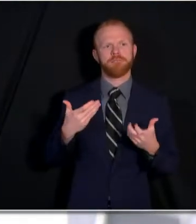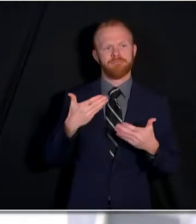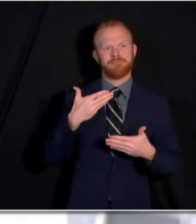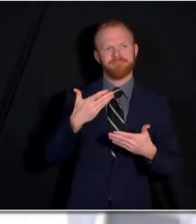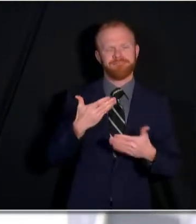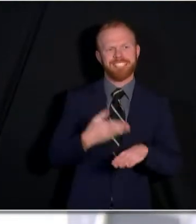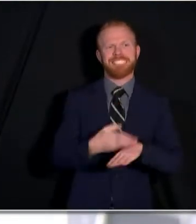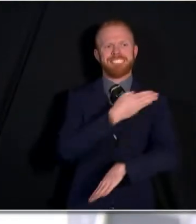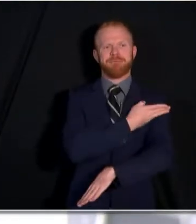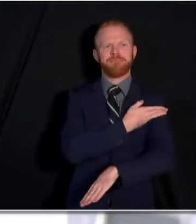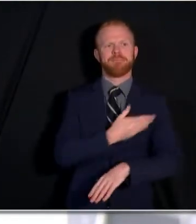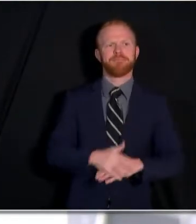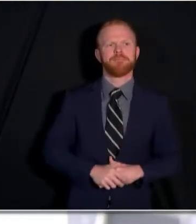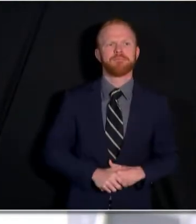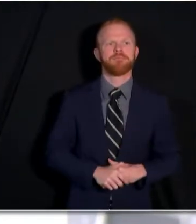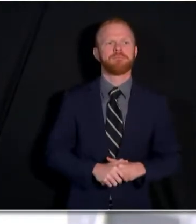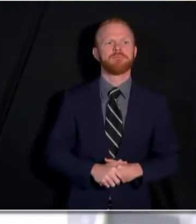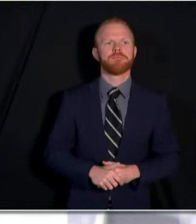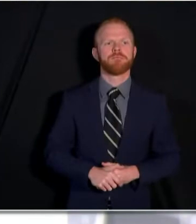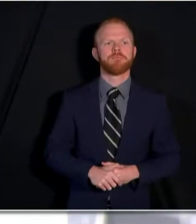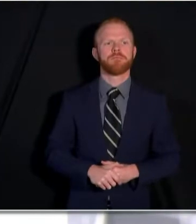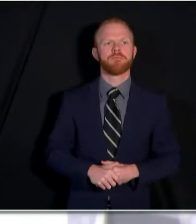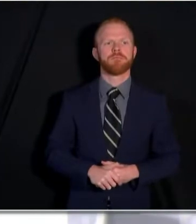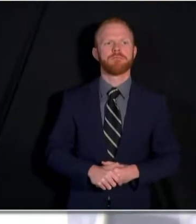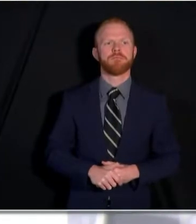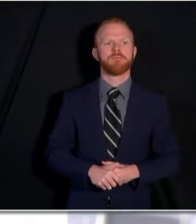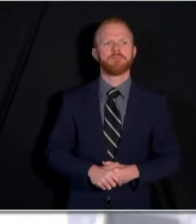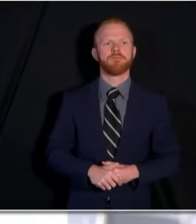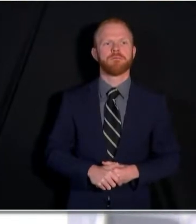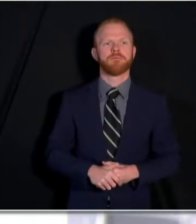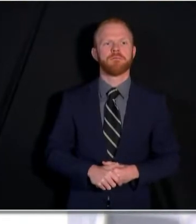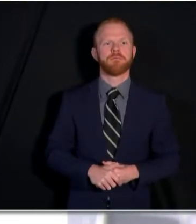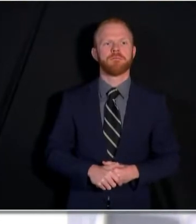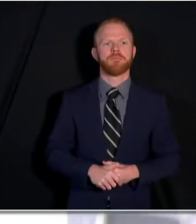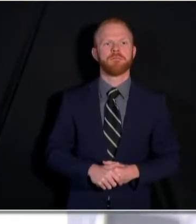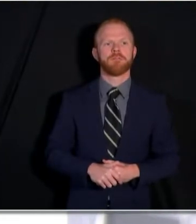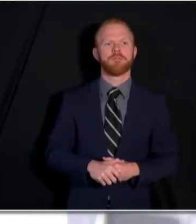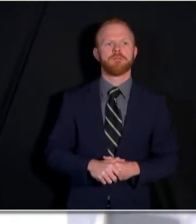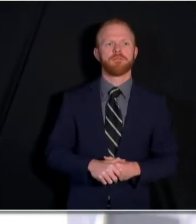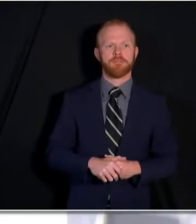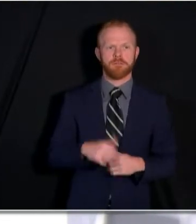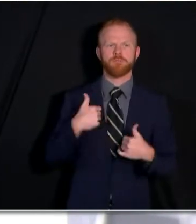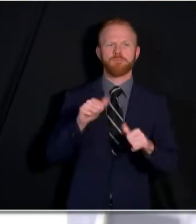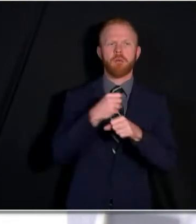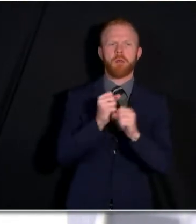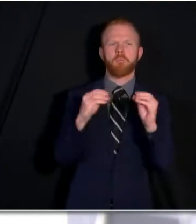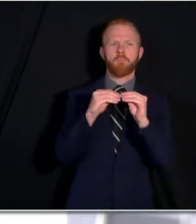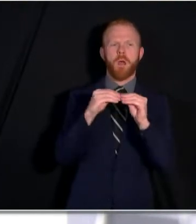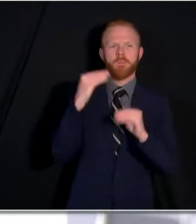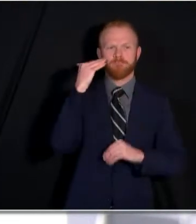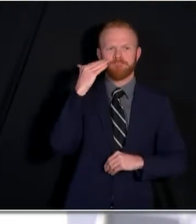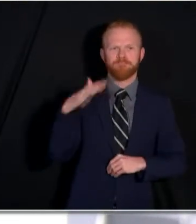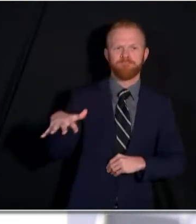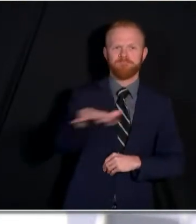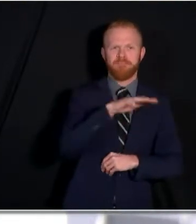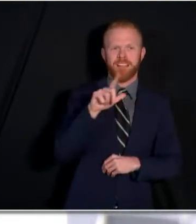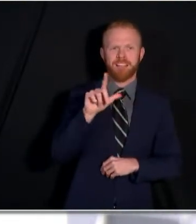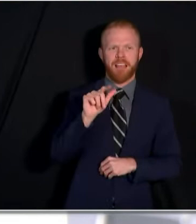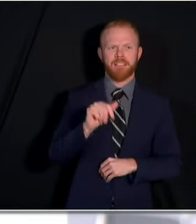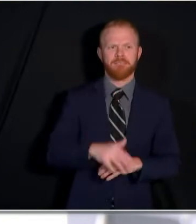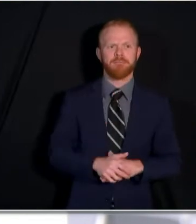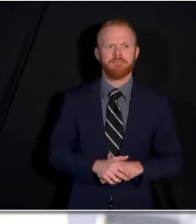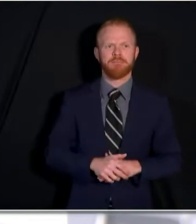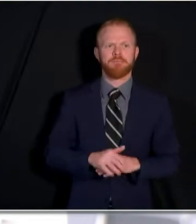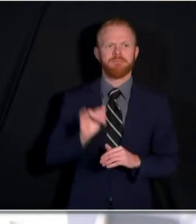created a new platform, more familiar to you here in LA, called My Turn. Been piloted here in LA